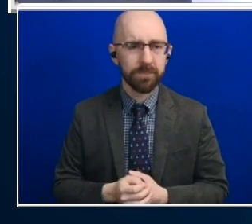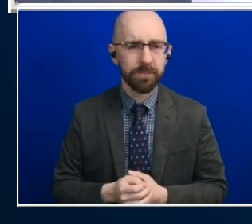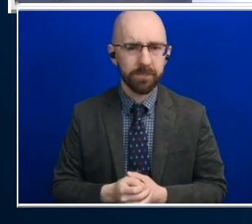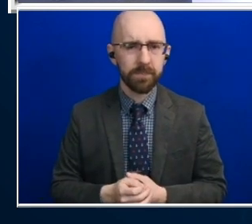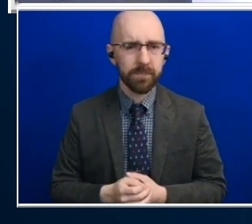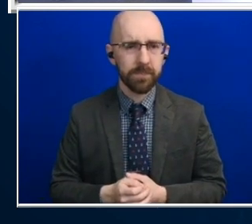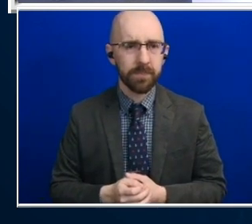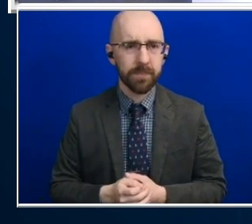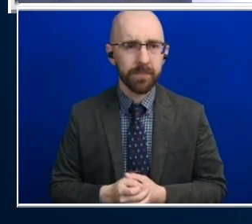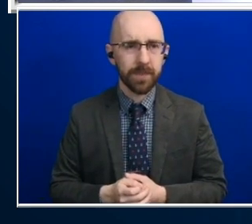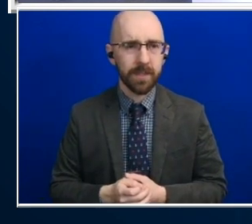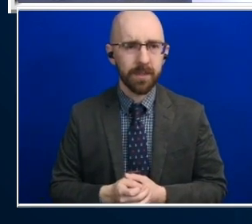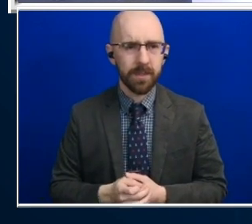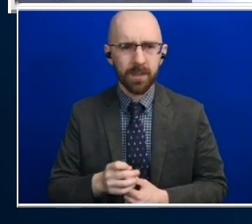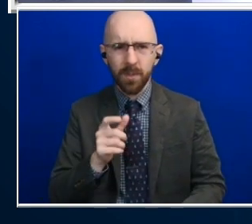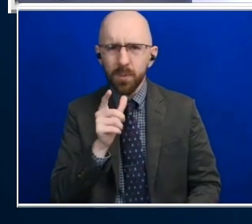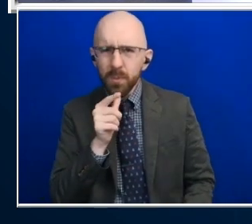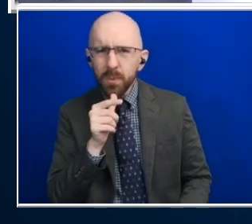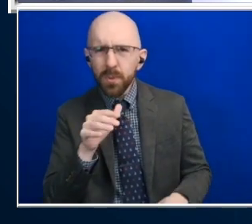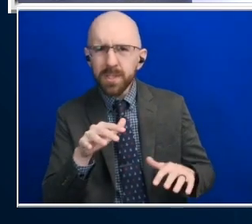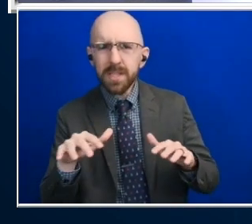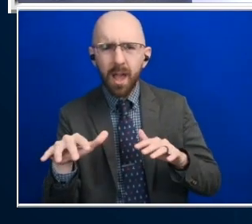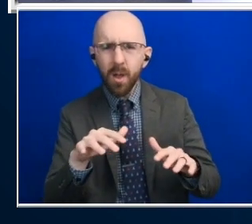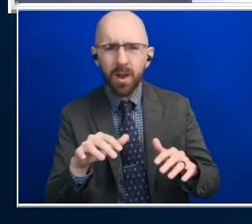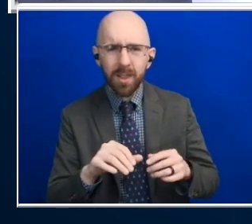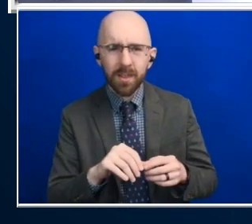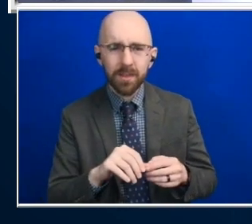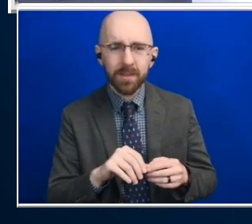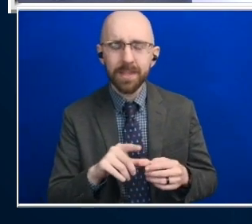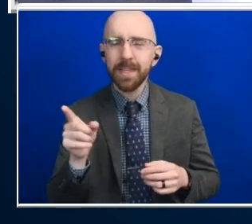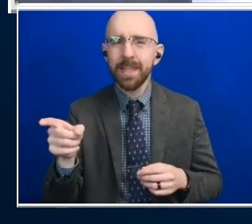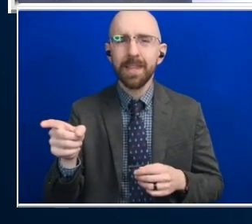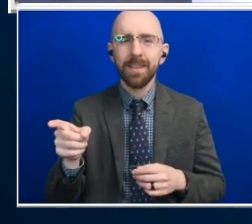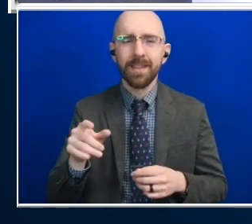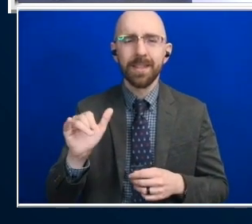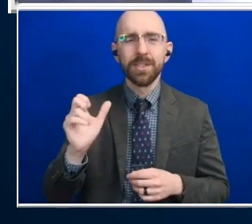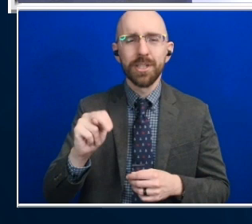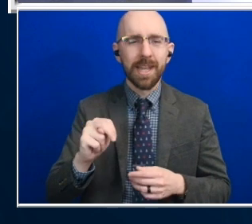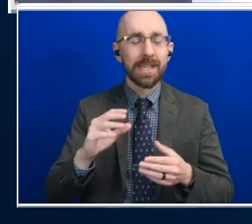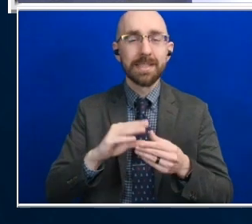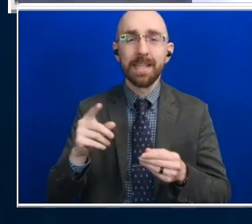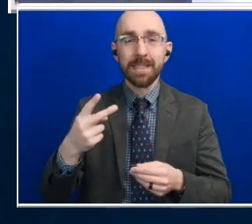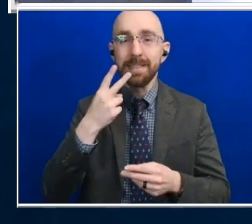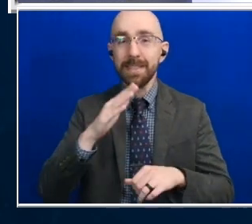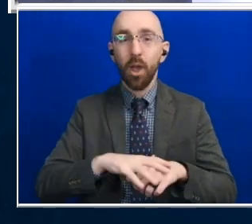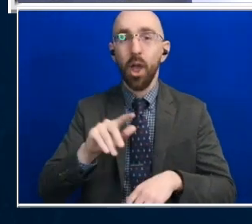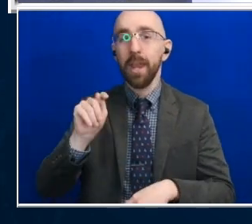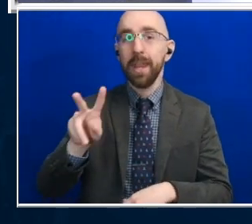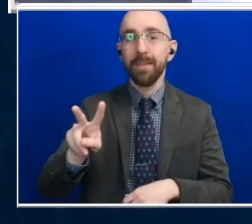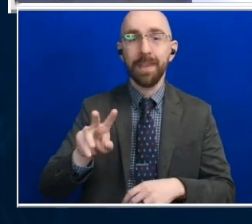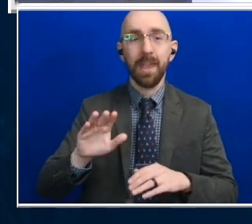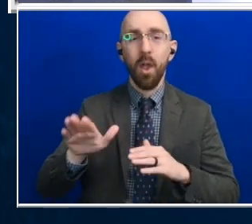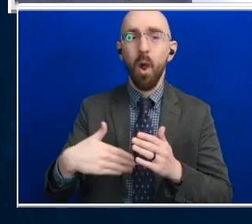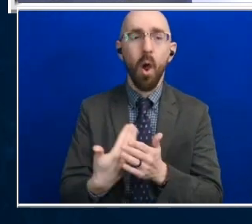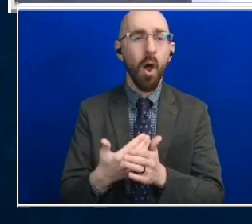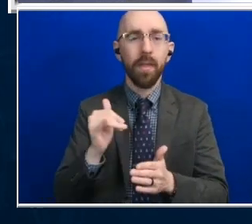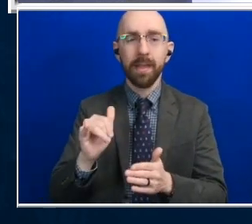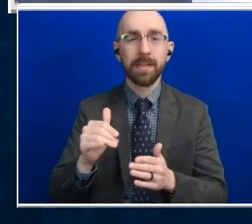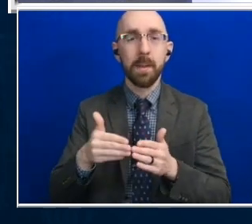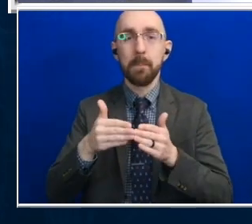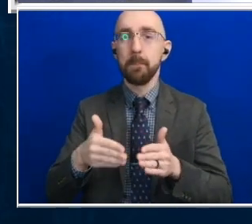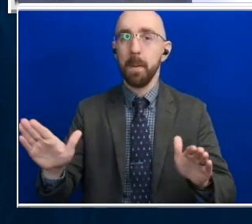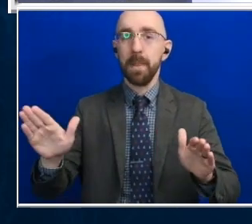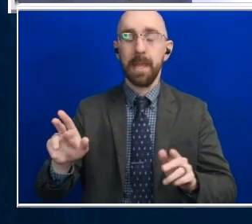Who was out in the? Jason says he sees on TV all these public officials out in